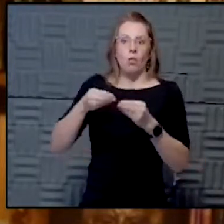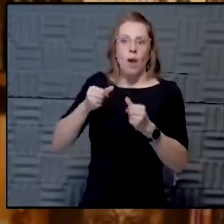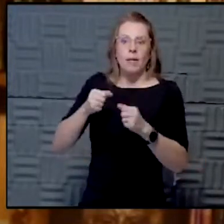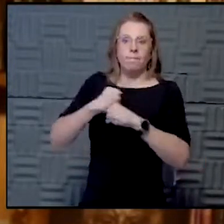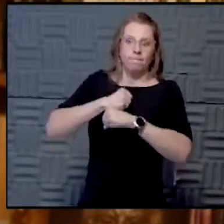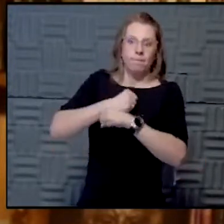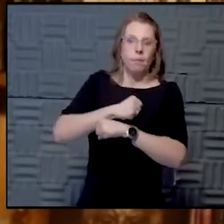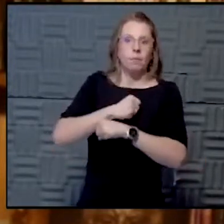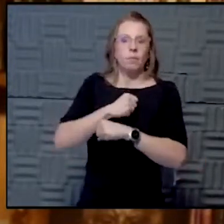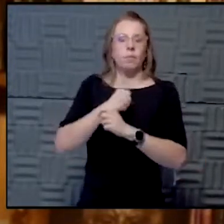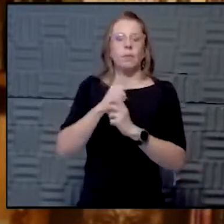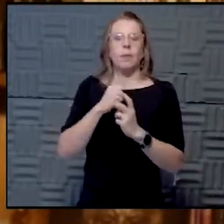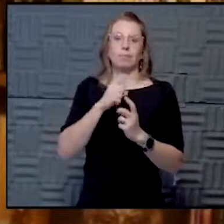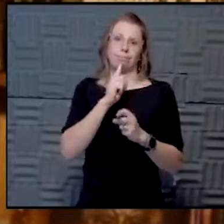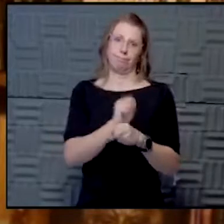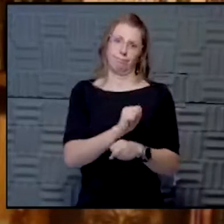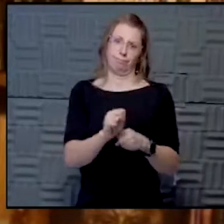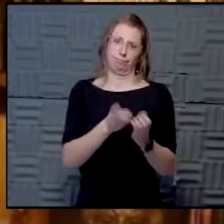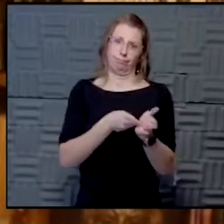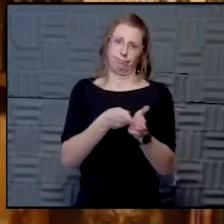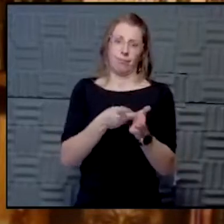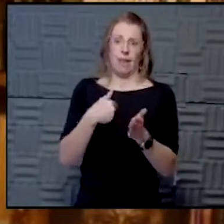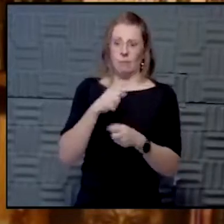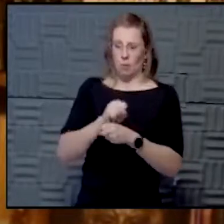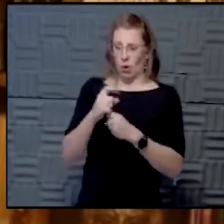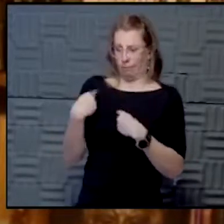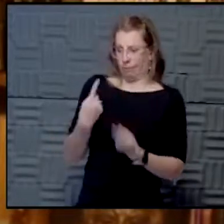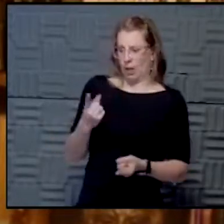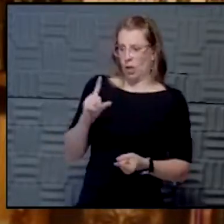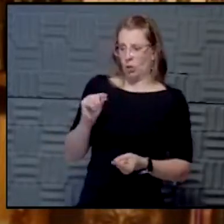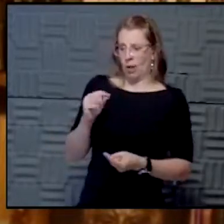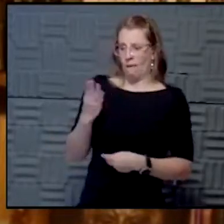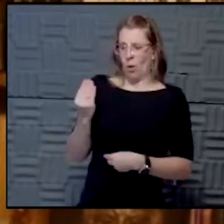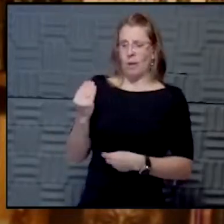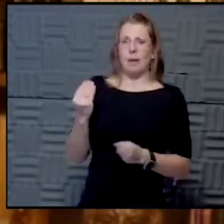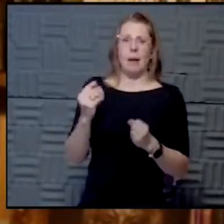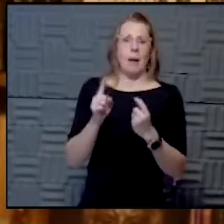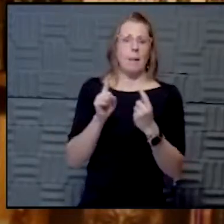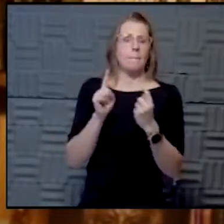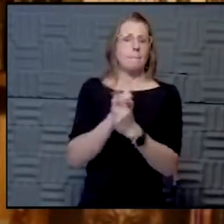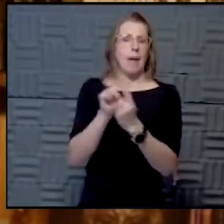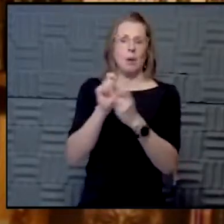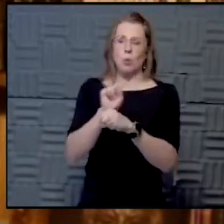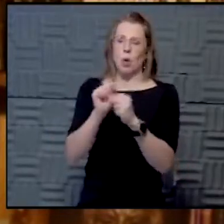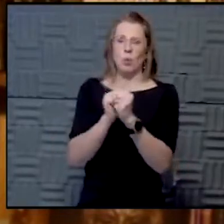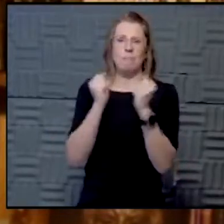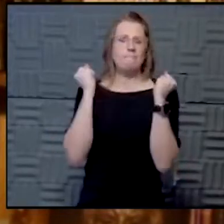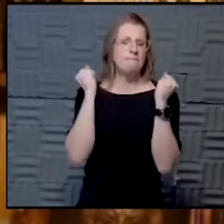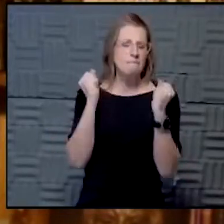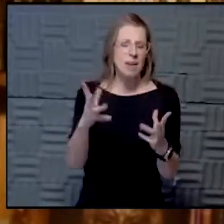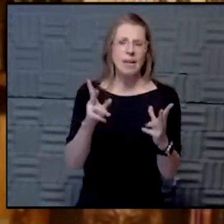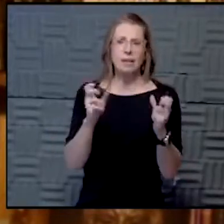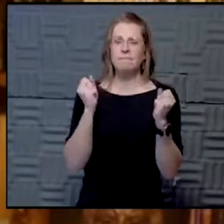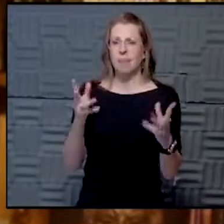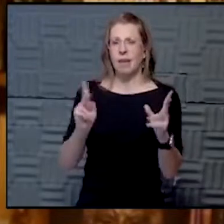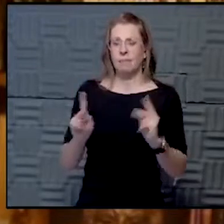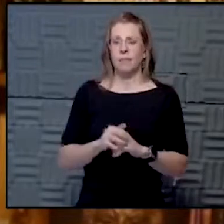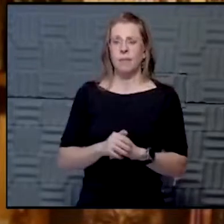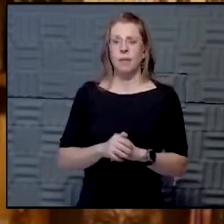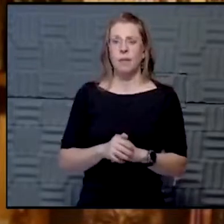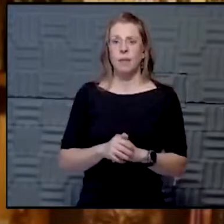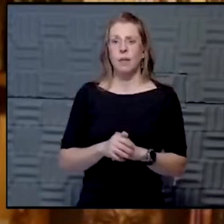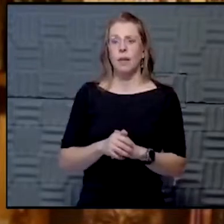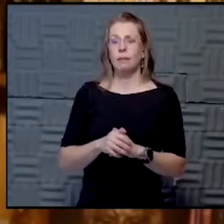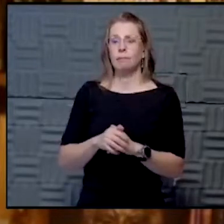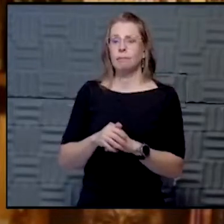in reality, and I've been doing this work since 2014, worked with hundreds of different veterans and first responders, it's an extreme